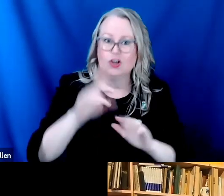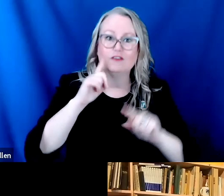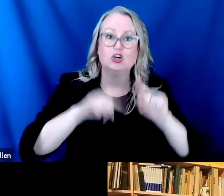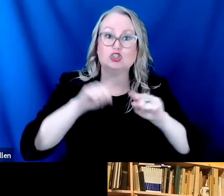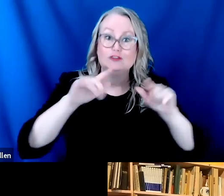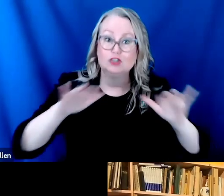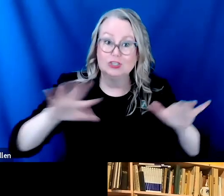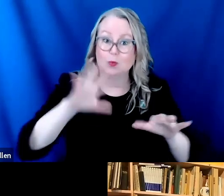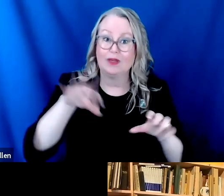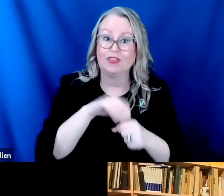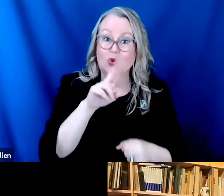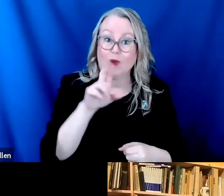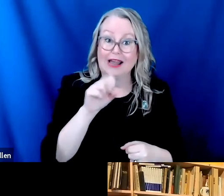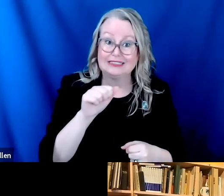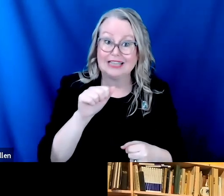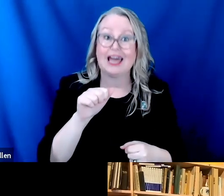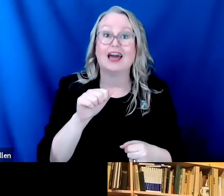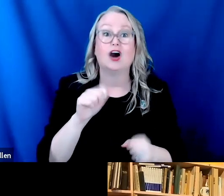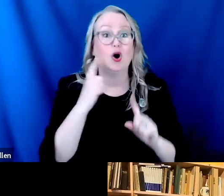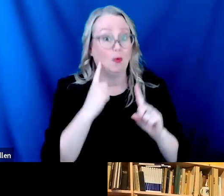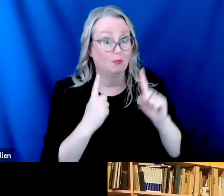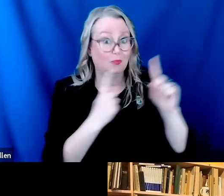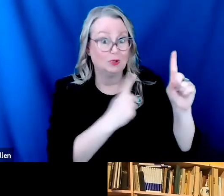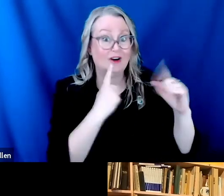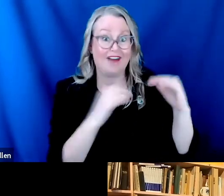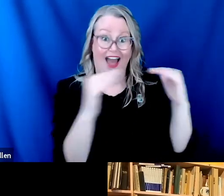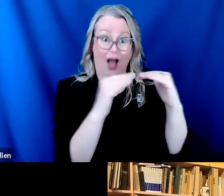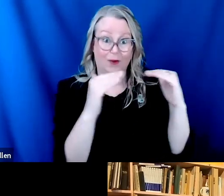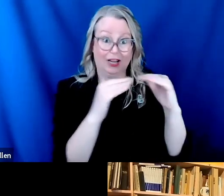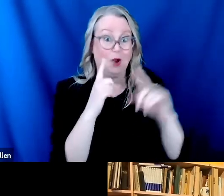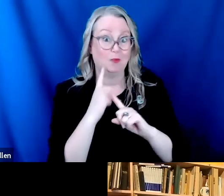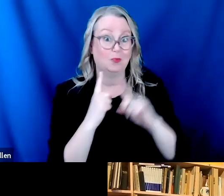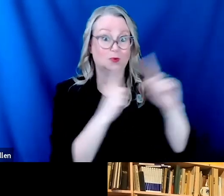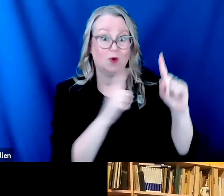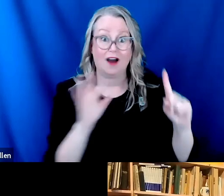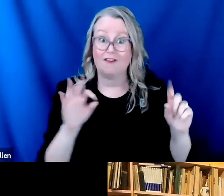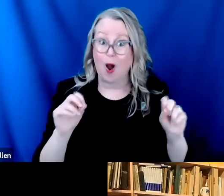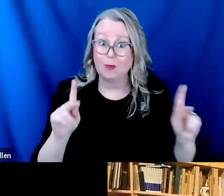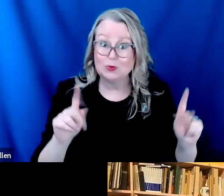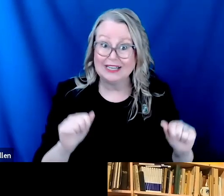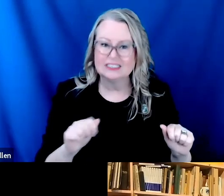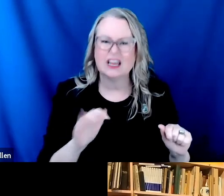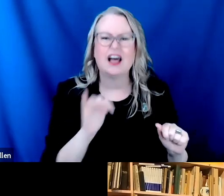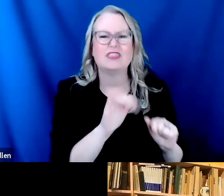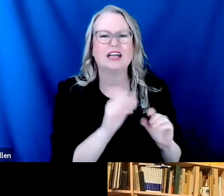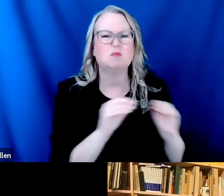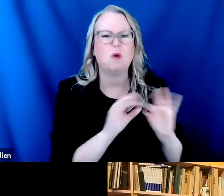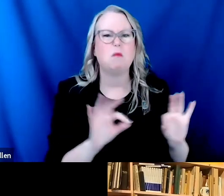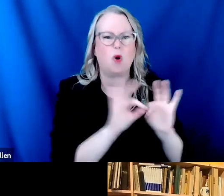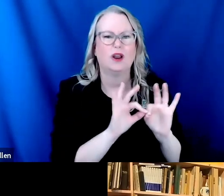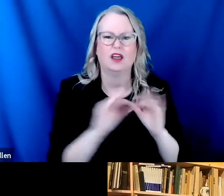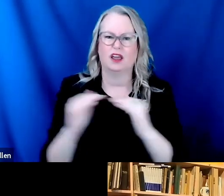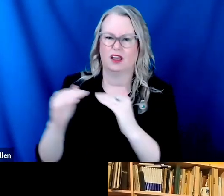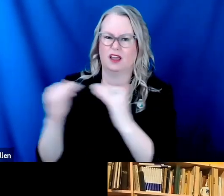U.S., the pursuit of equity and opportunities is more appropriate than the pursuit of equality, defined